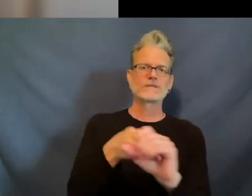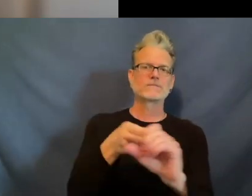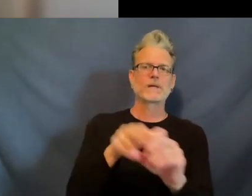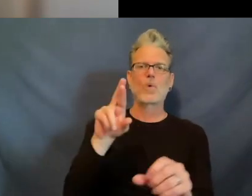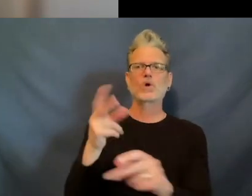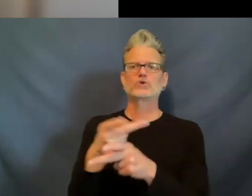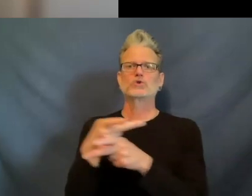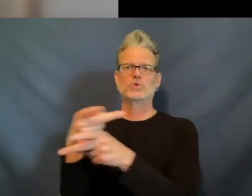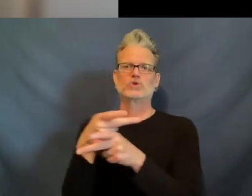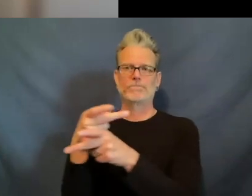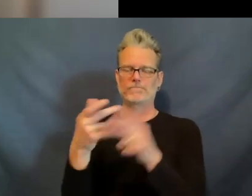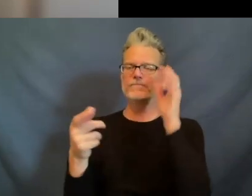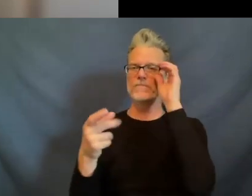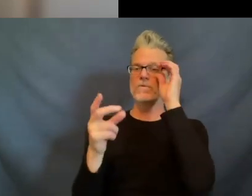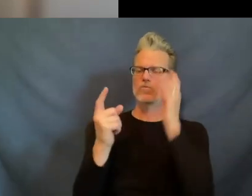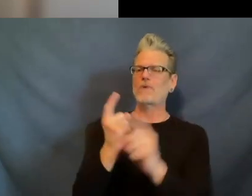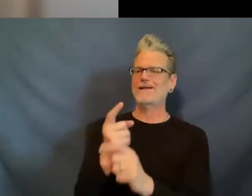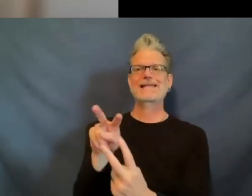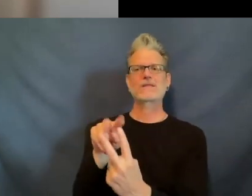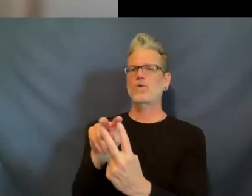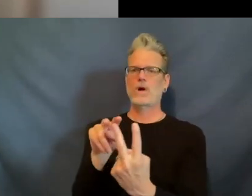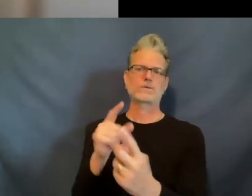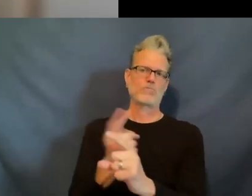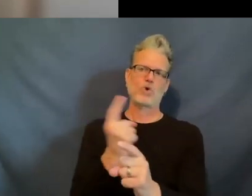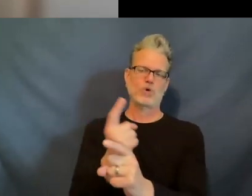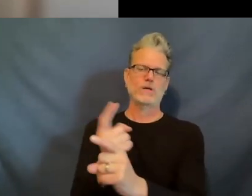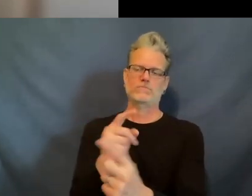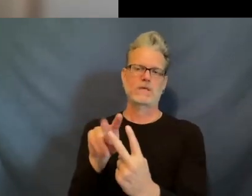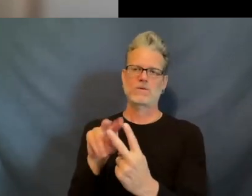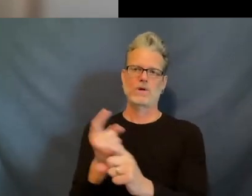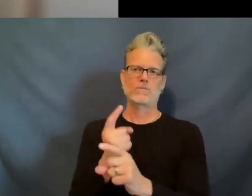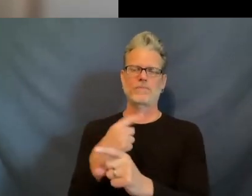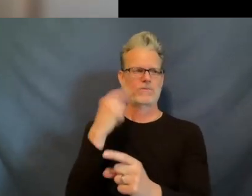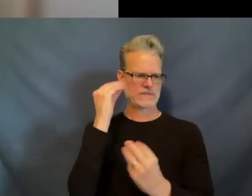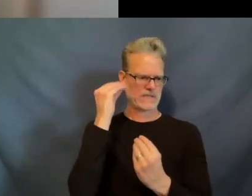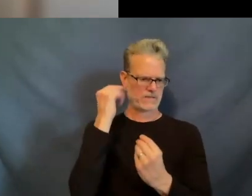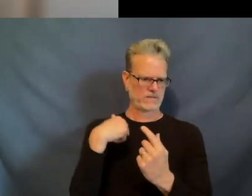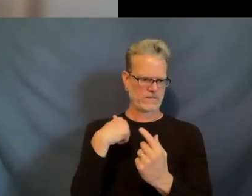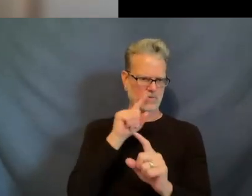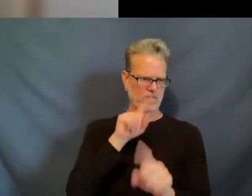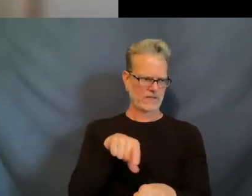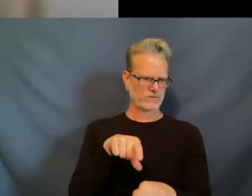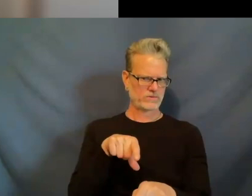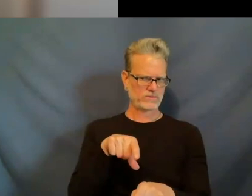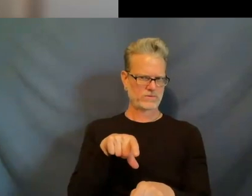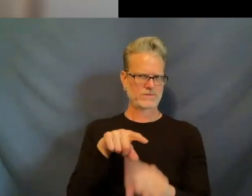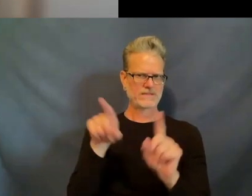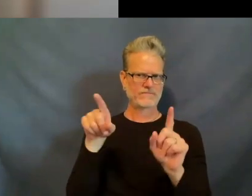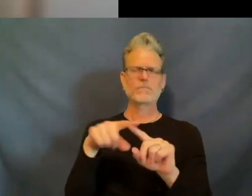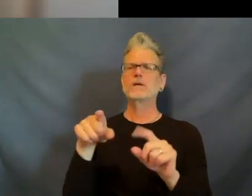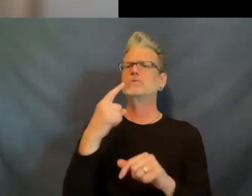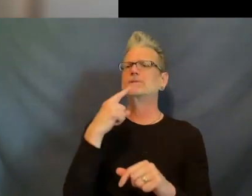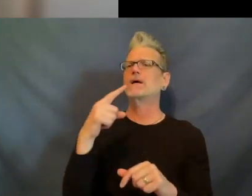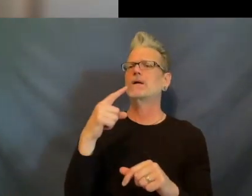Okay, then yes, either one would be appropriate. I was like thinking I was going to answer that some other way, but I thought you said cost share. So